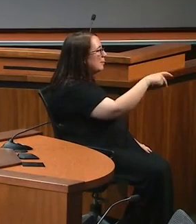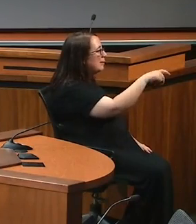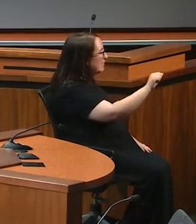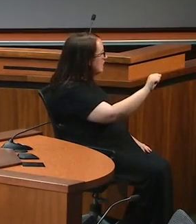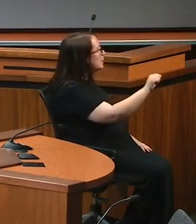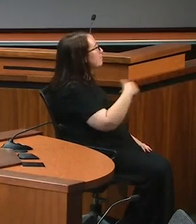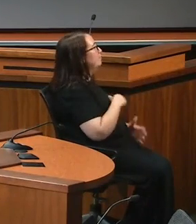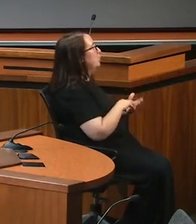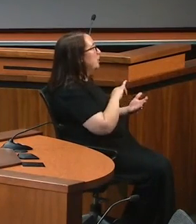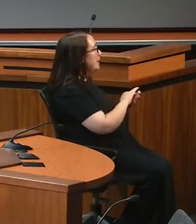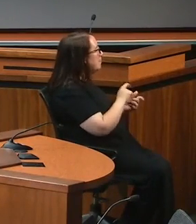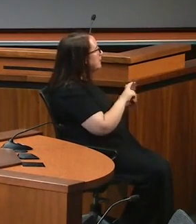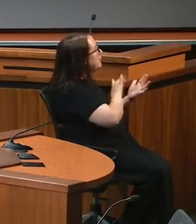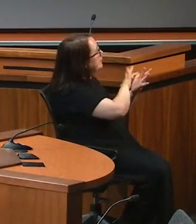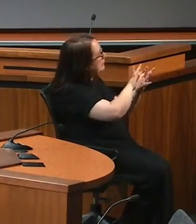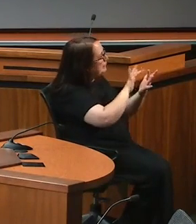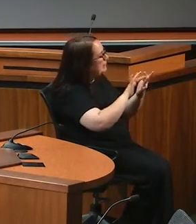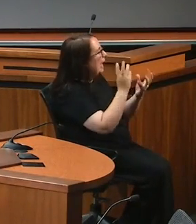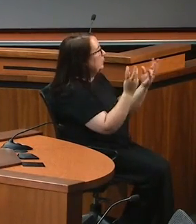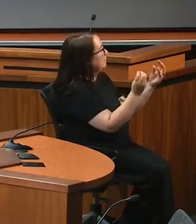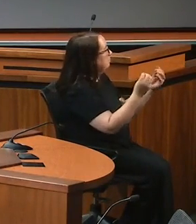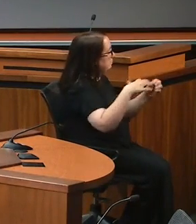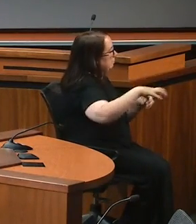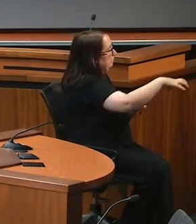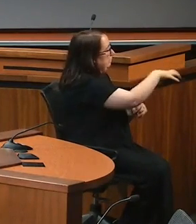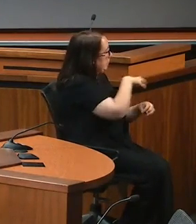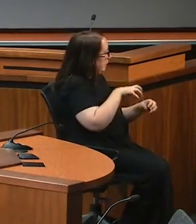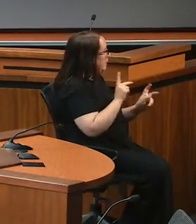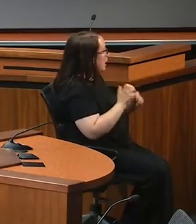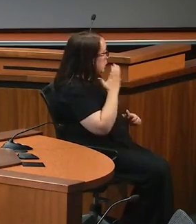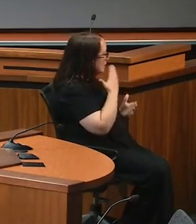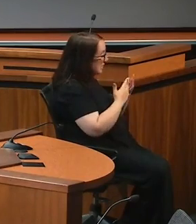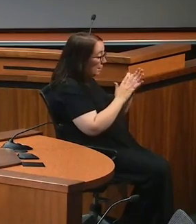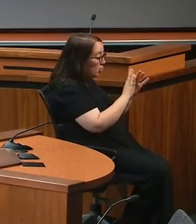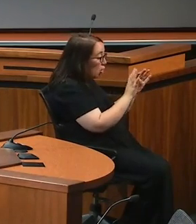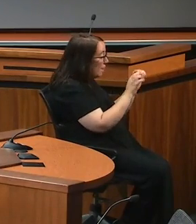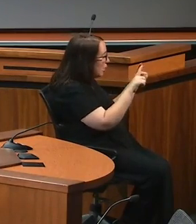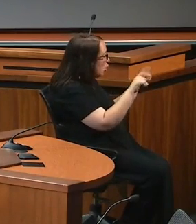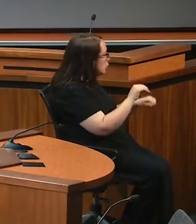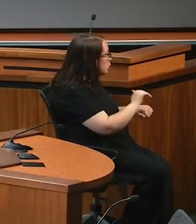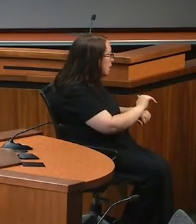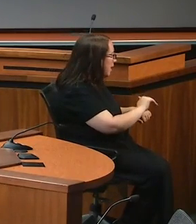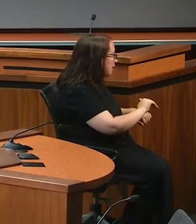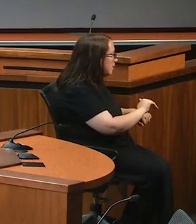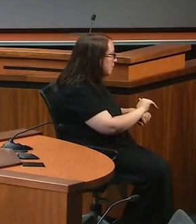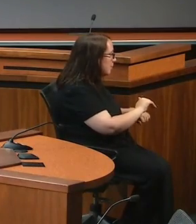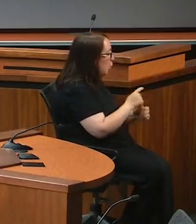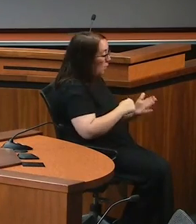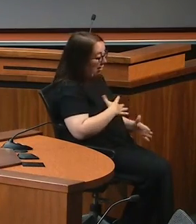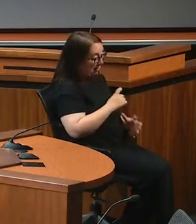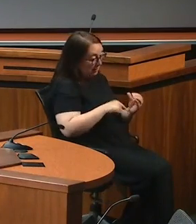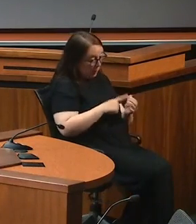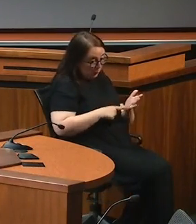was very important for informing the plan. So we'll have, I know there's some comment cards tonight, but one of the things what I liked about what you said is